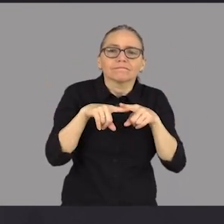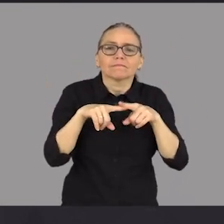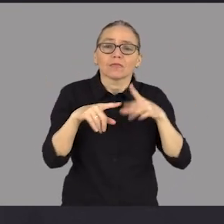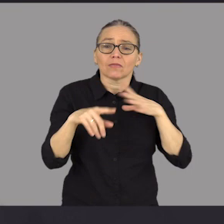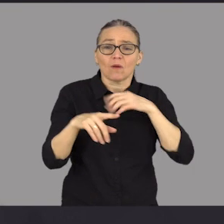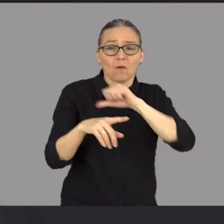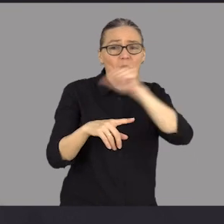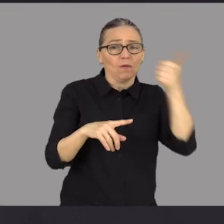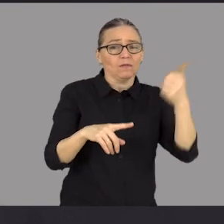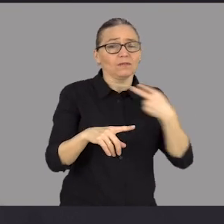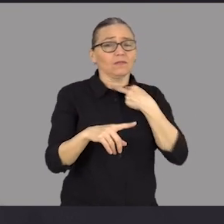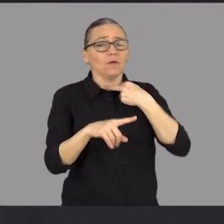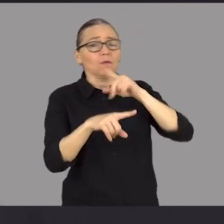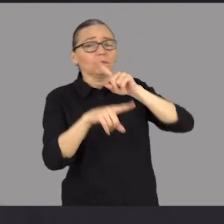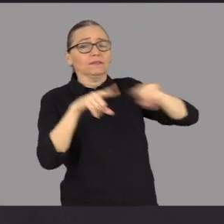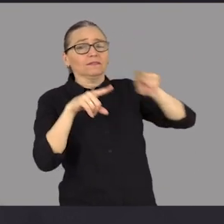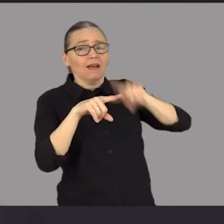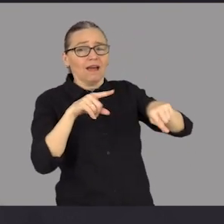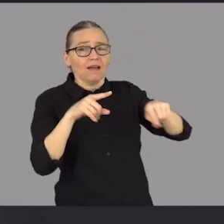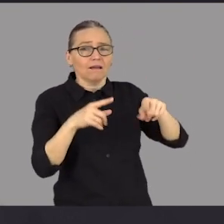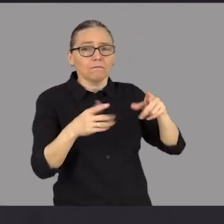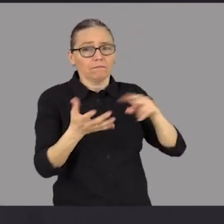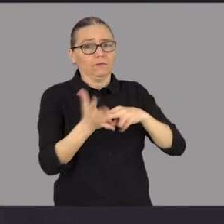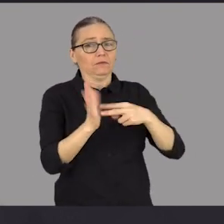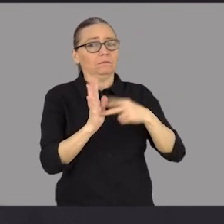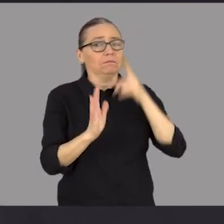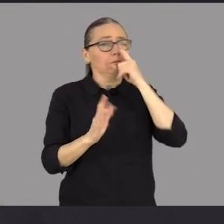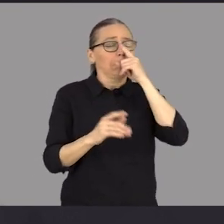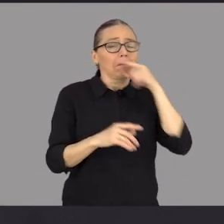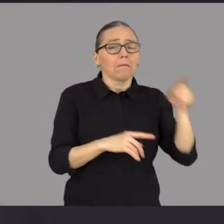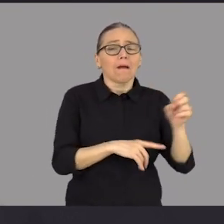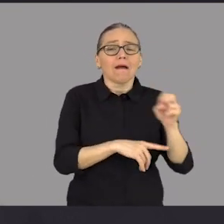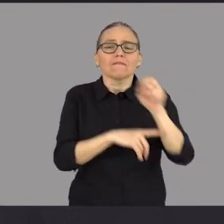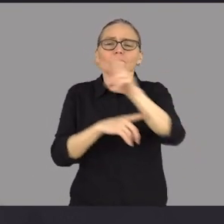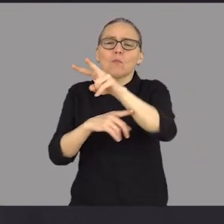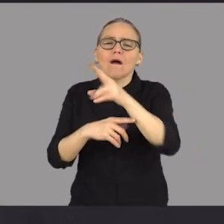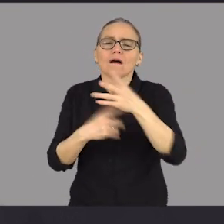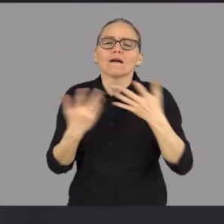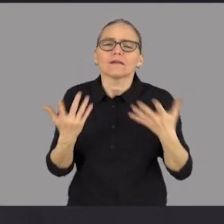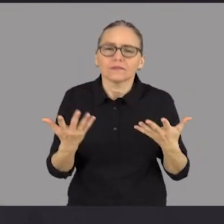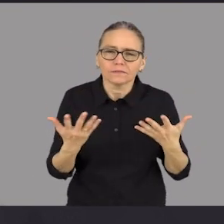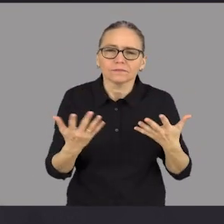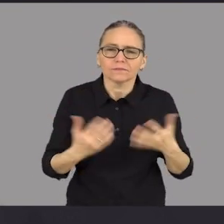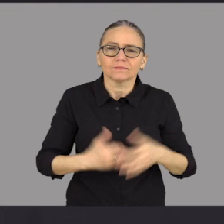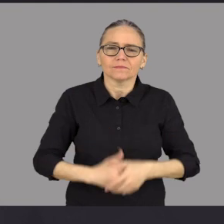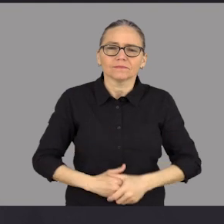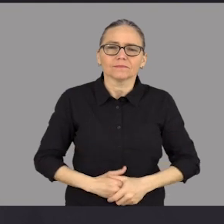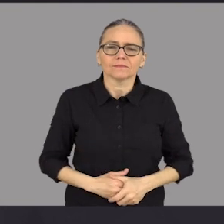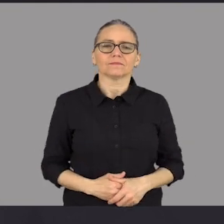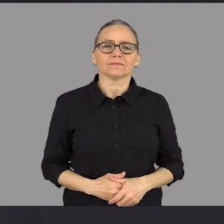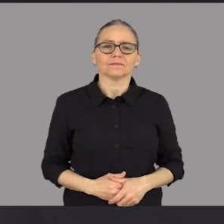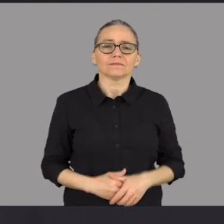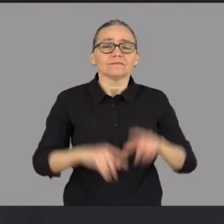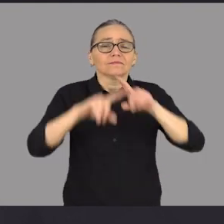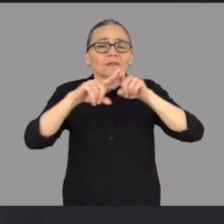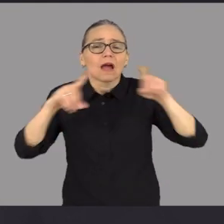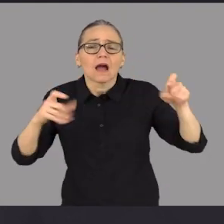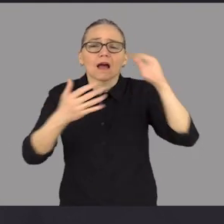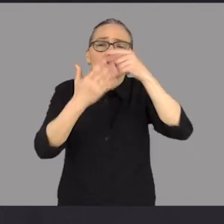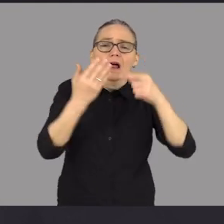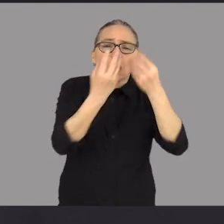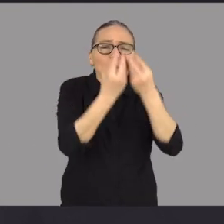compatible with assisted technology, such as screen readers, which can pose another barrier for applicants.